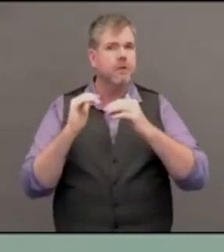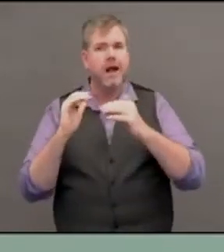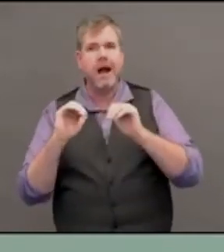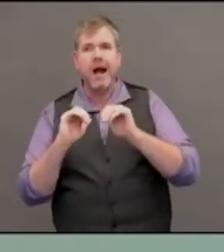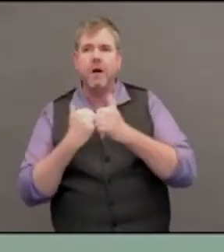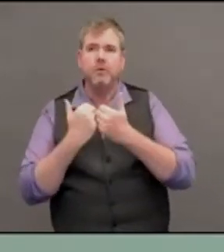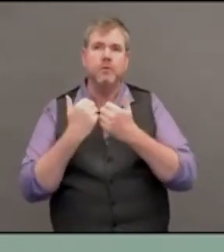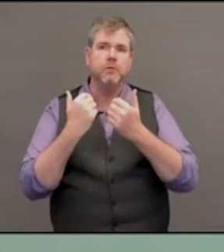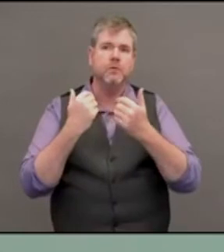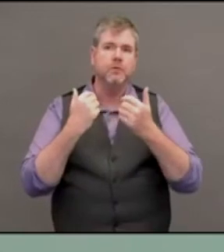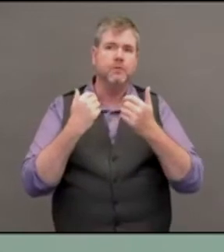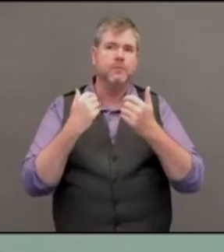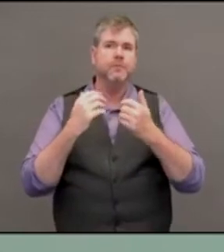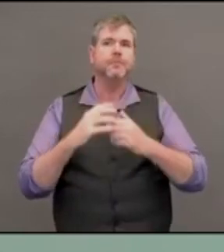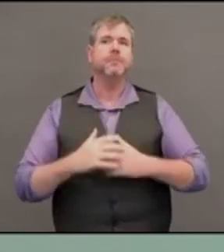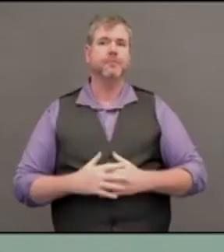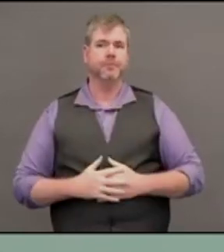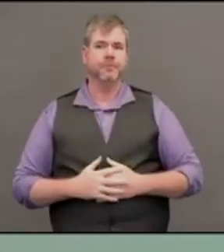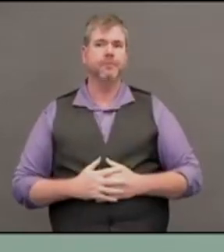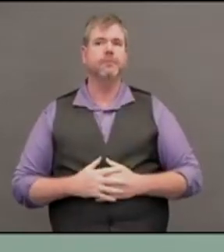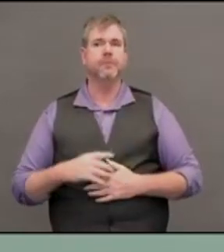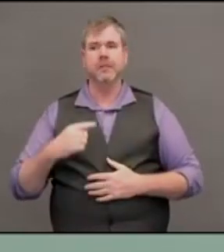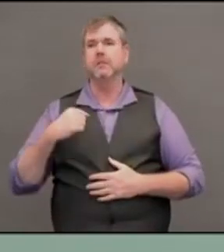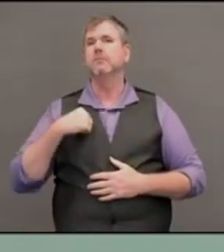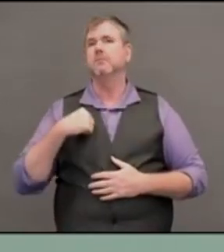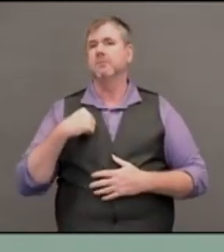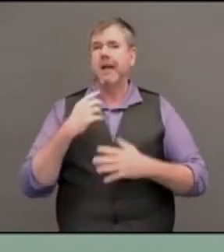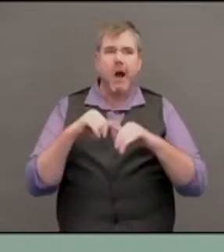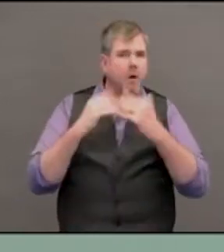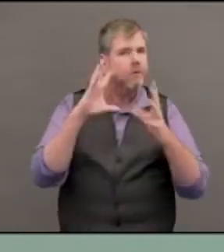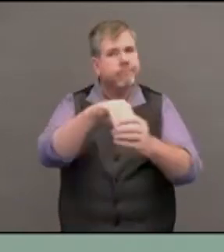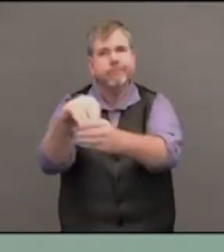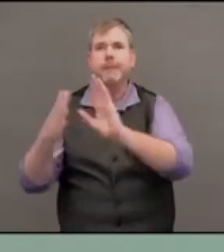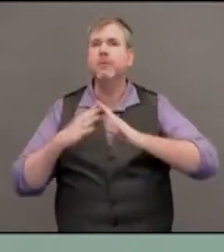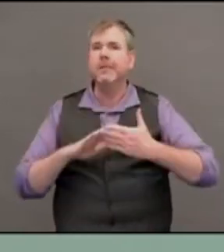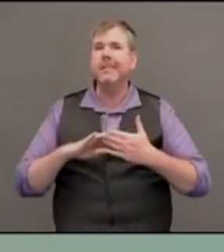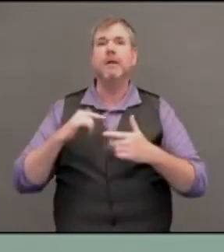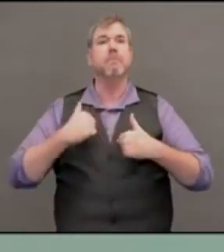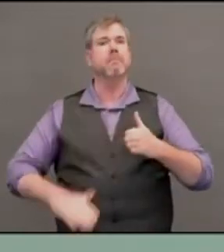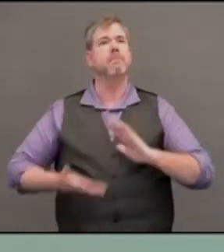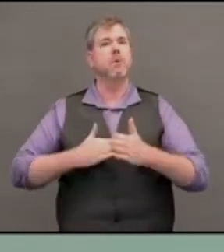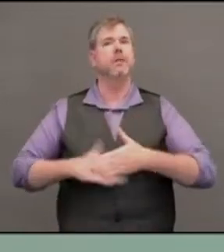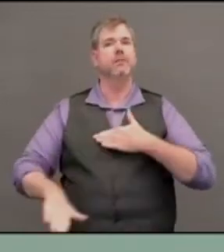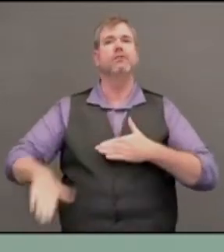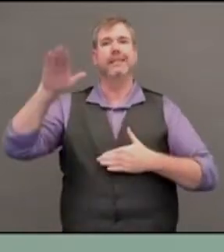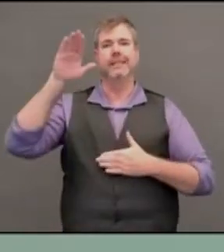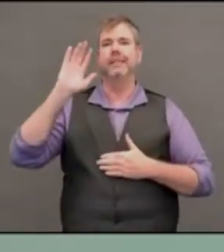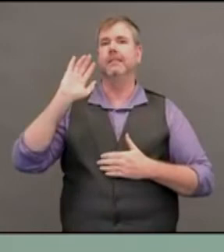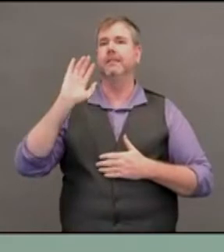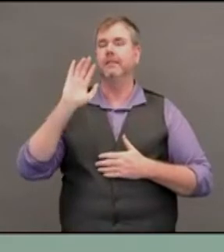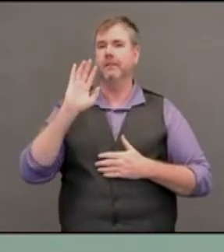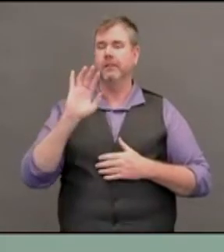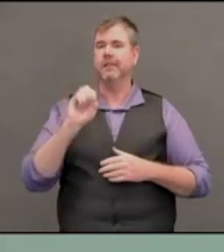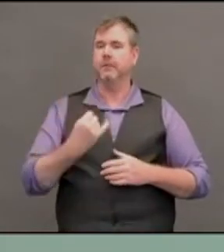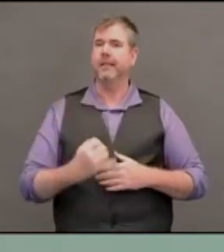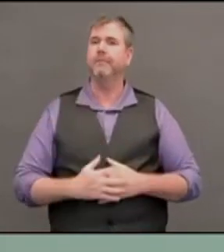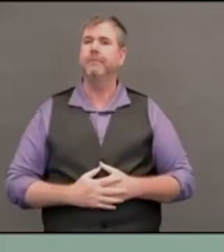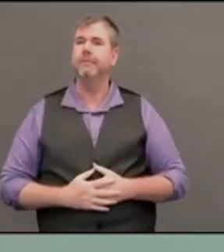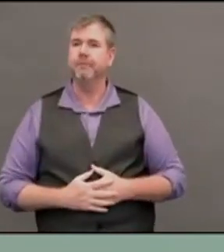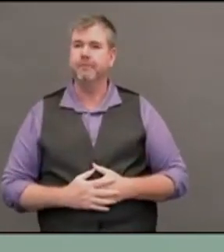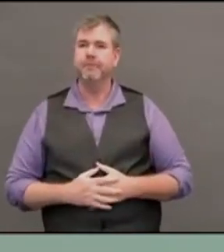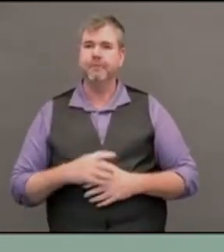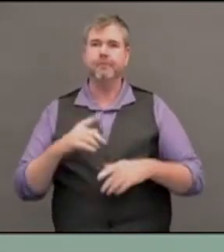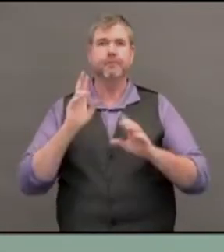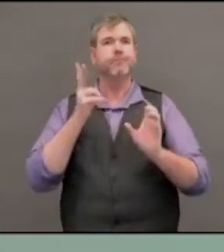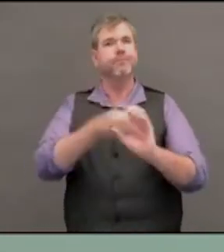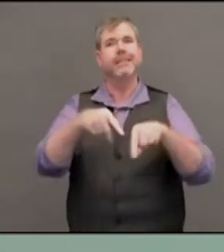local community. I was born and raised in San Jose. So joining this team was very rewarding because I got to visit places,